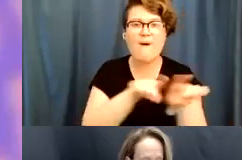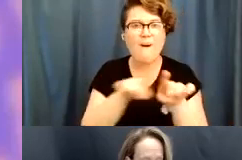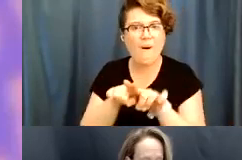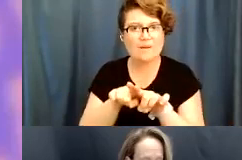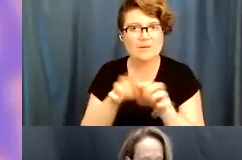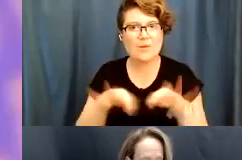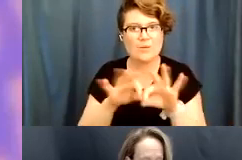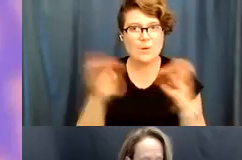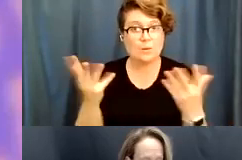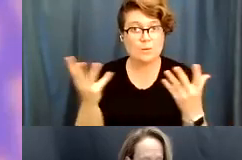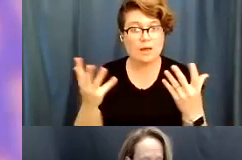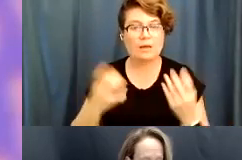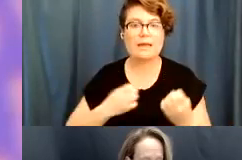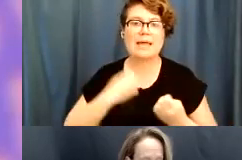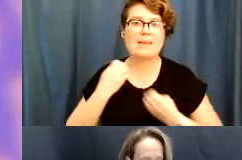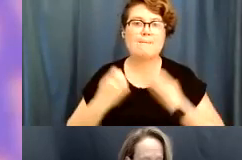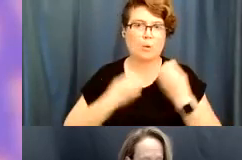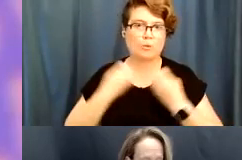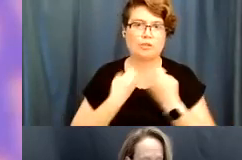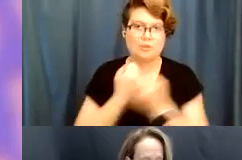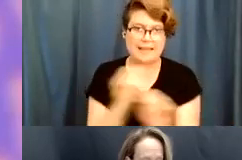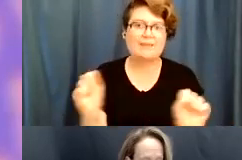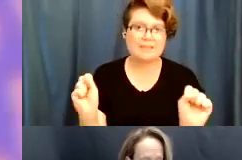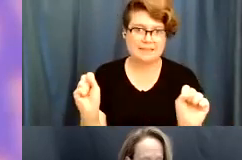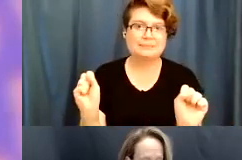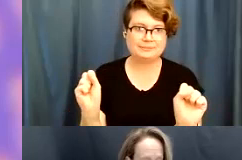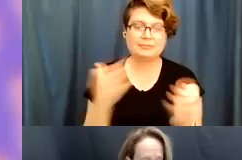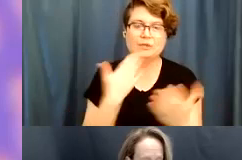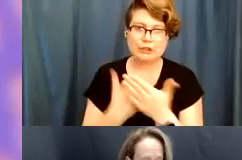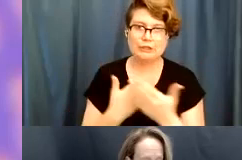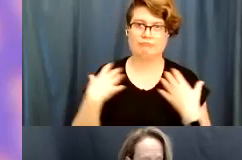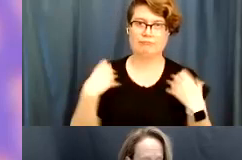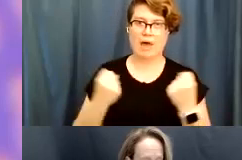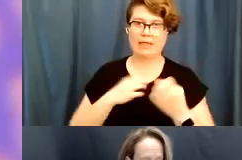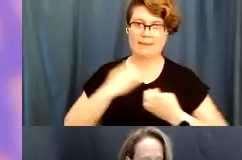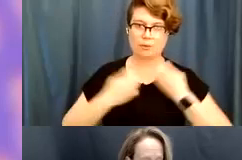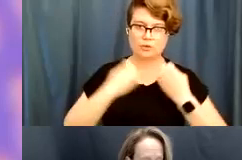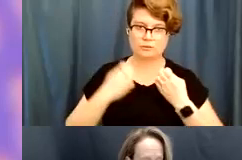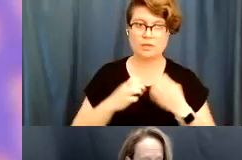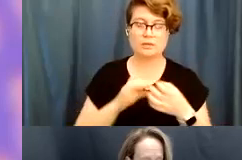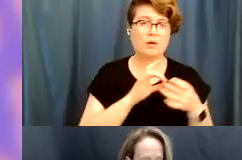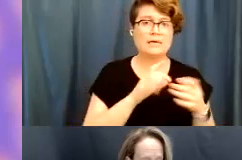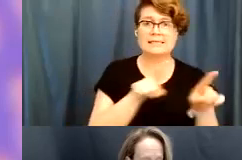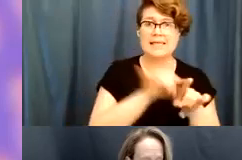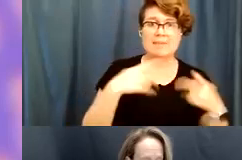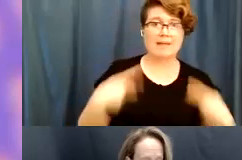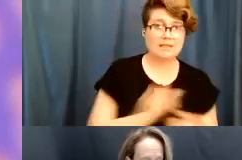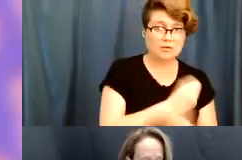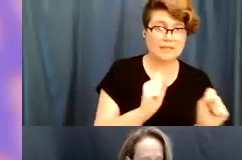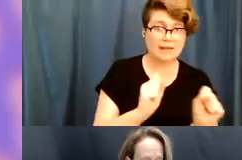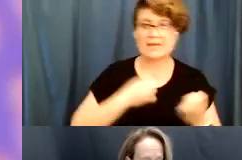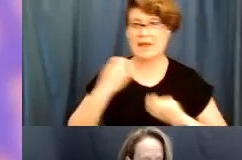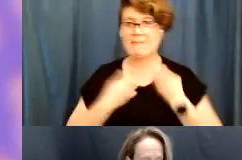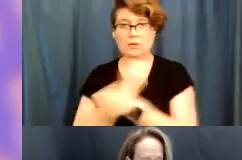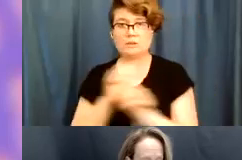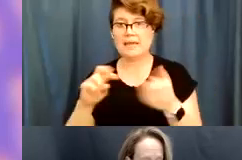emotional well-being as part of a safety plan. As with physical safety, just remember that it looks different from one